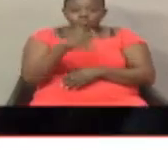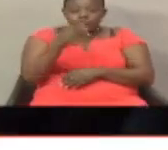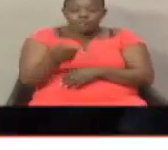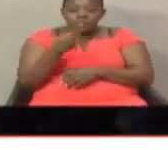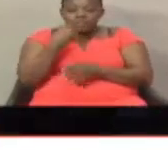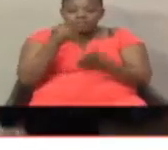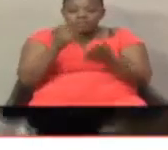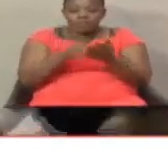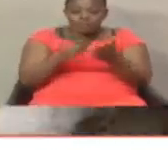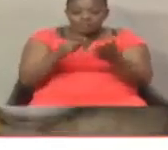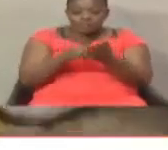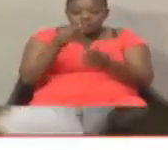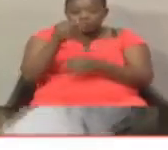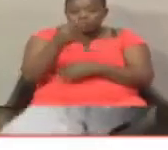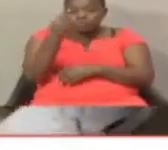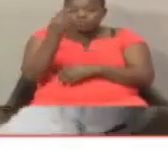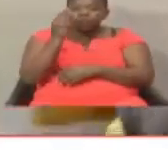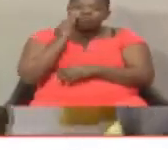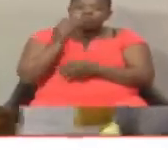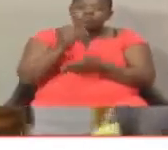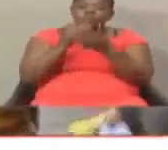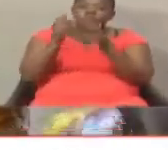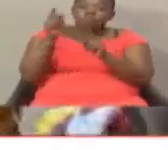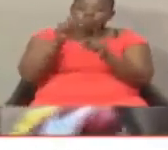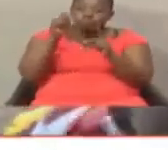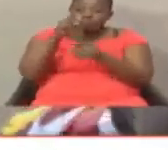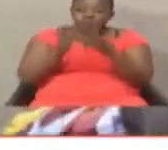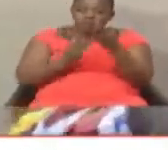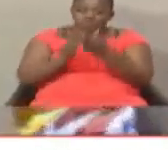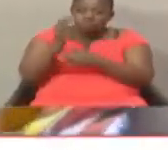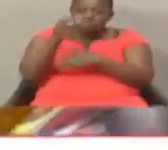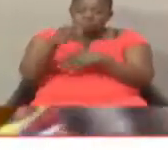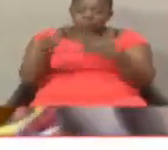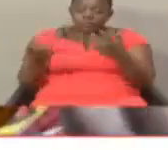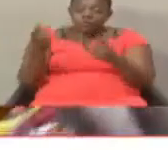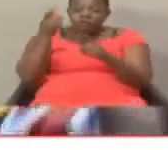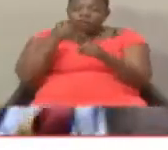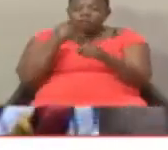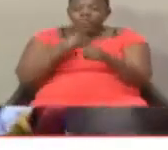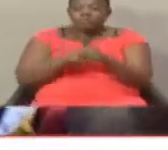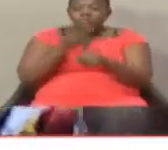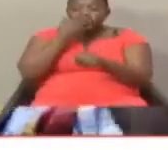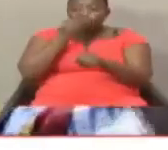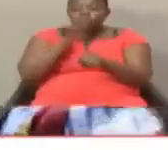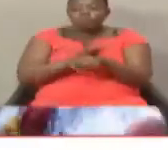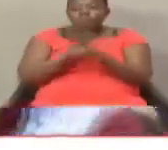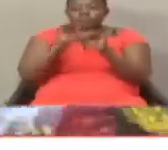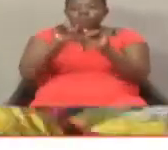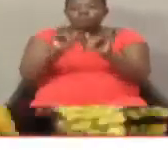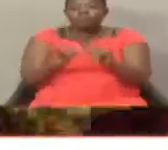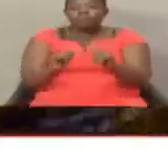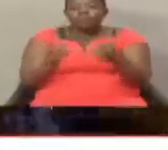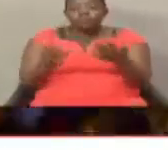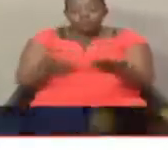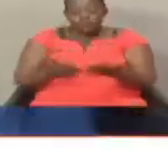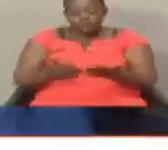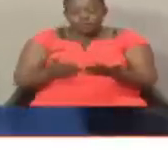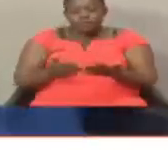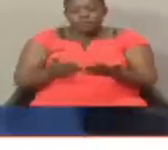omuchere n'ensimbi akakadde kamozi yambeko abantu bano okuyita mu kaseera kano ne babasuubiza okusigala nga batambula